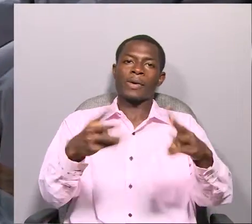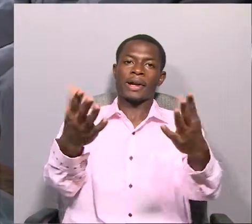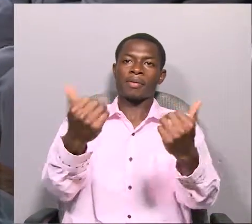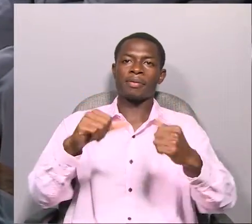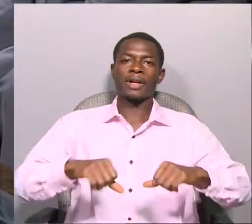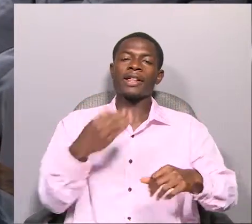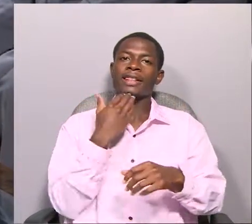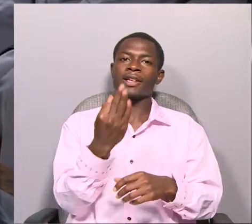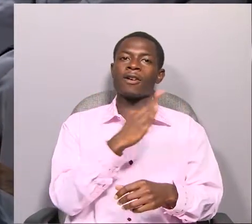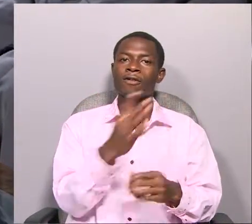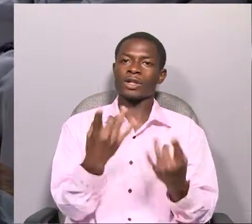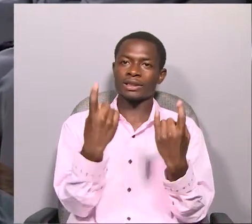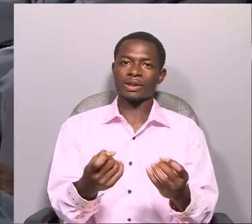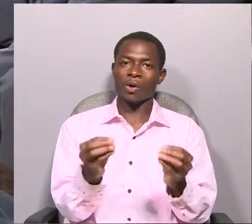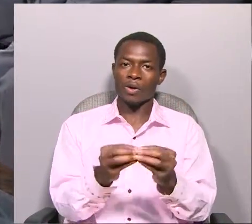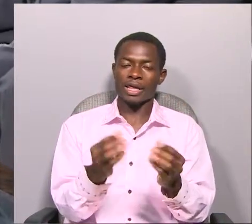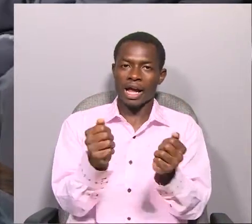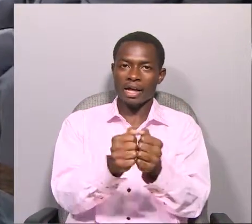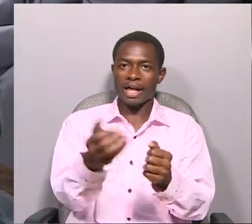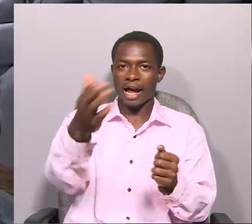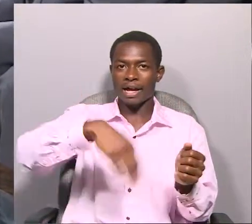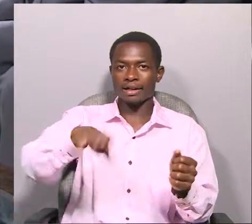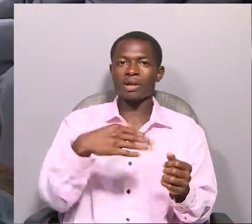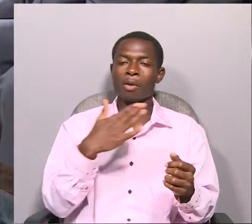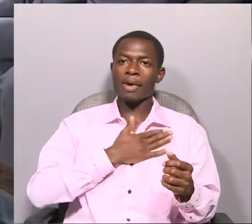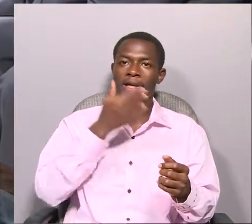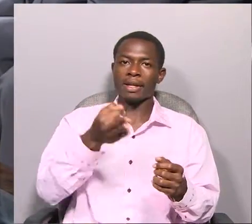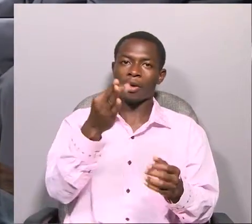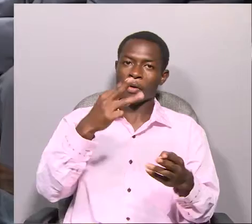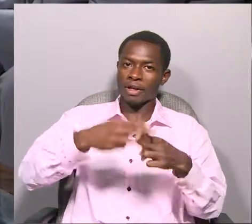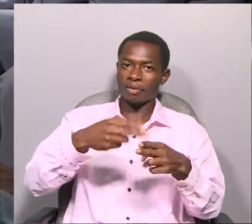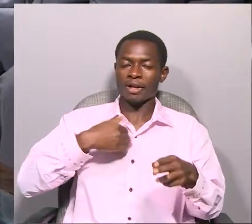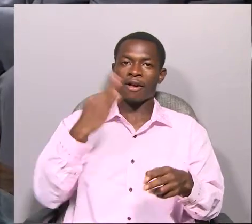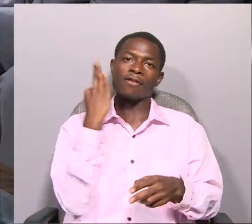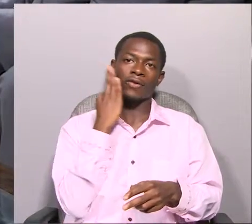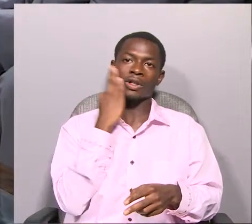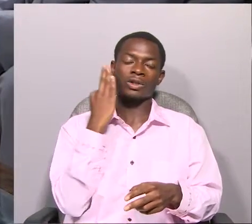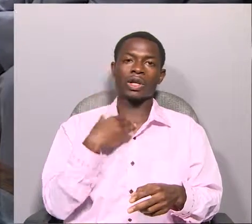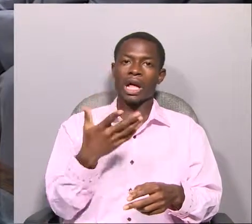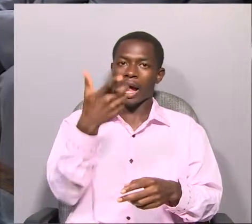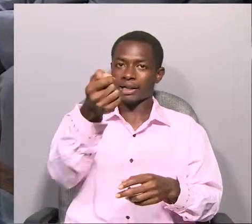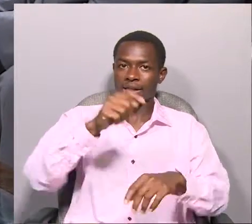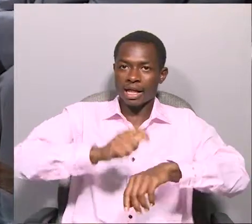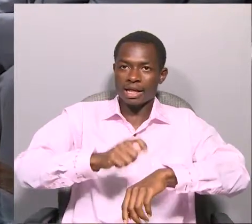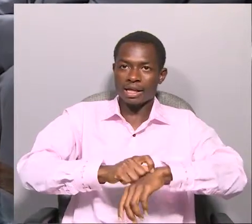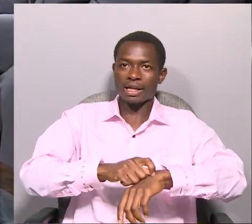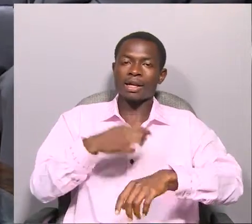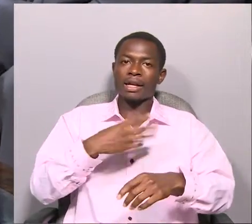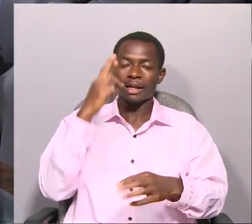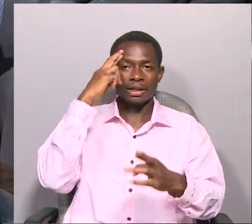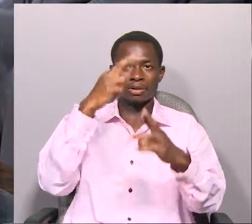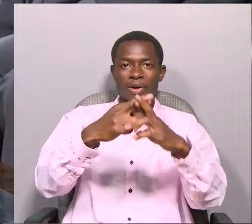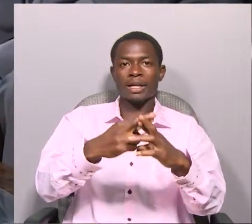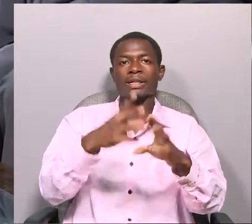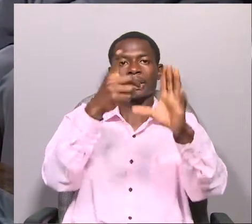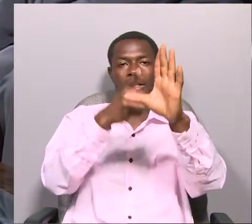Welcome back, and thank you for staying with us. This is My Future. My name is Farai Mwakutuya, and as I introduced earlier, we have the Honourable